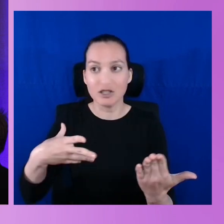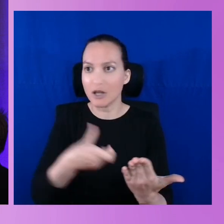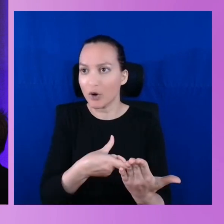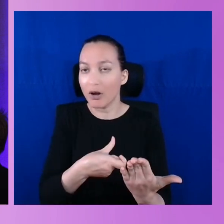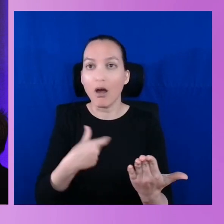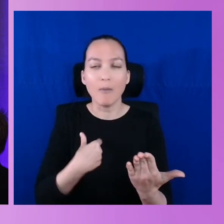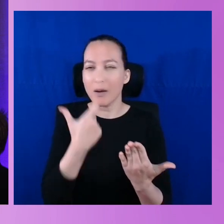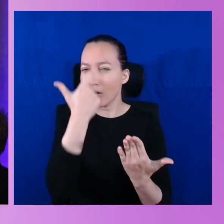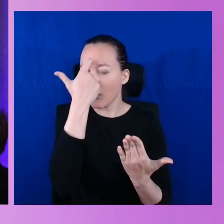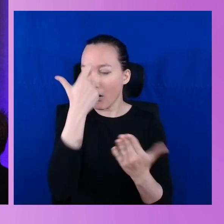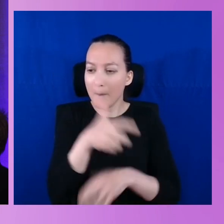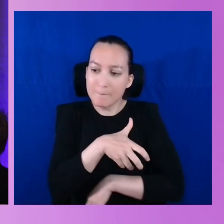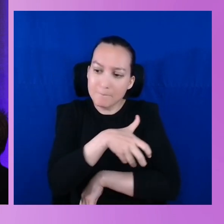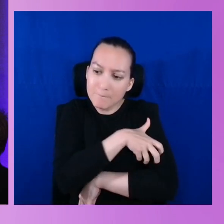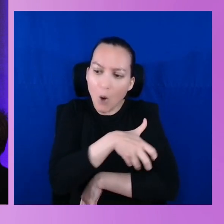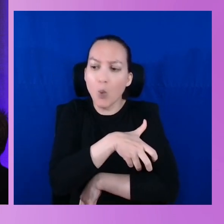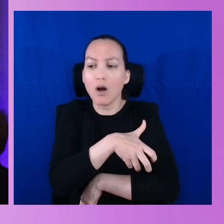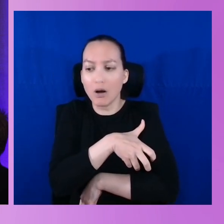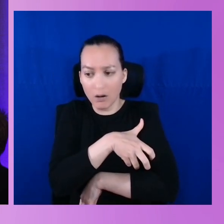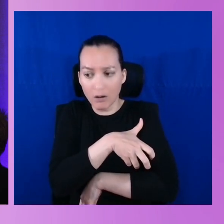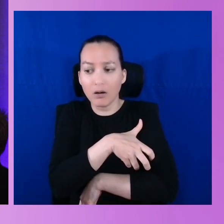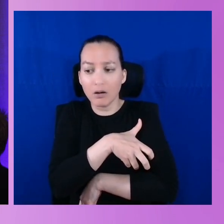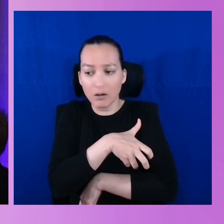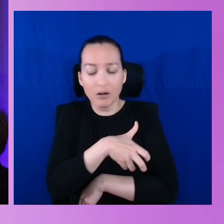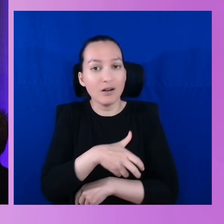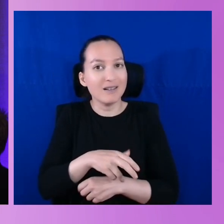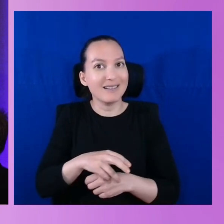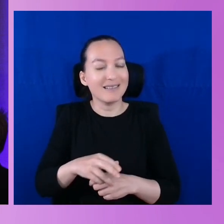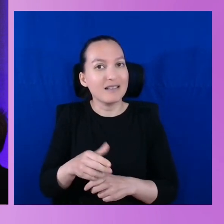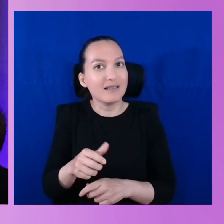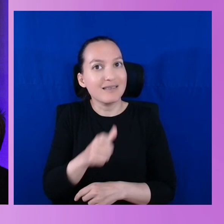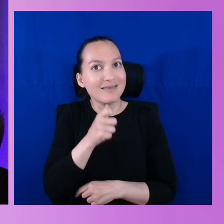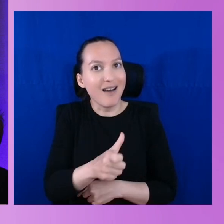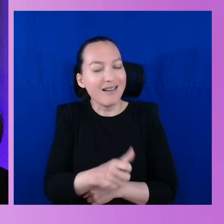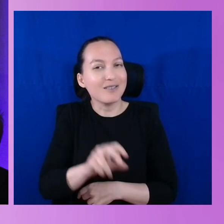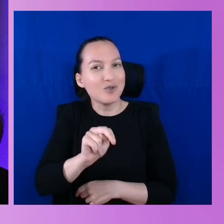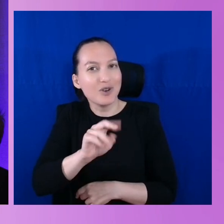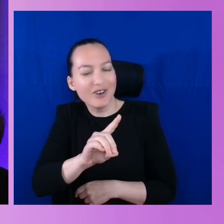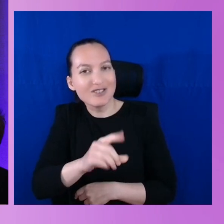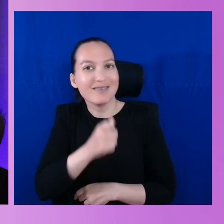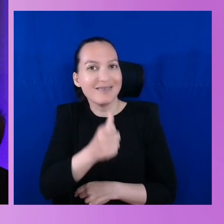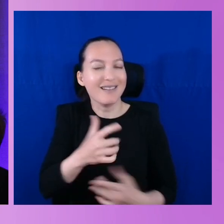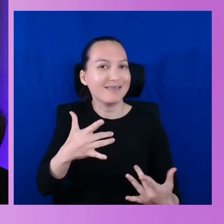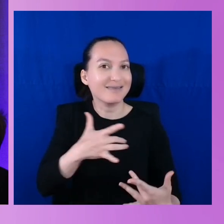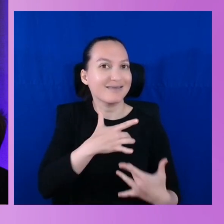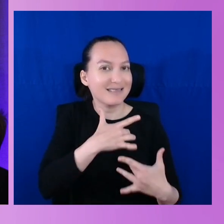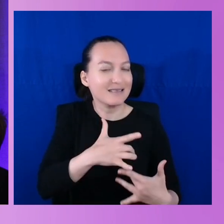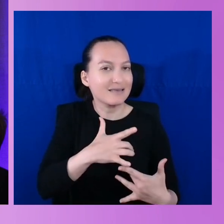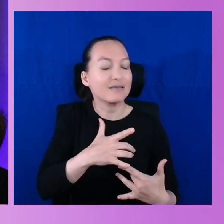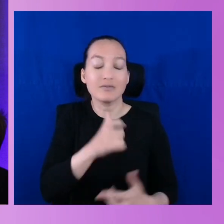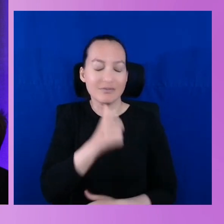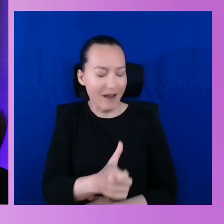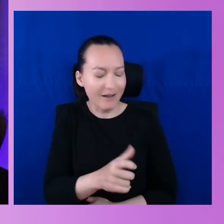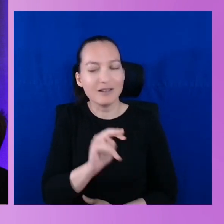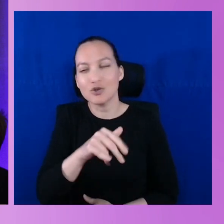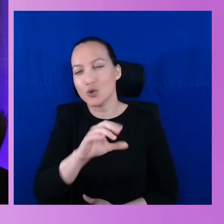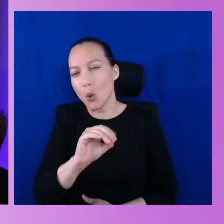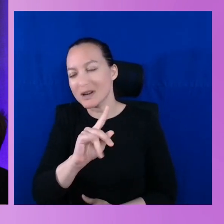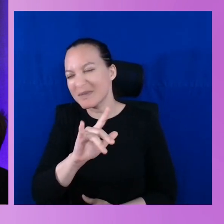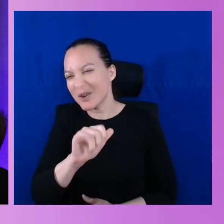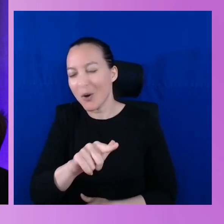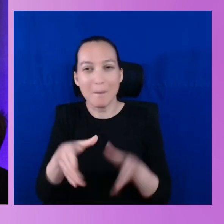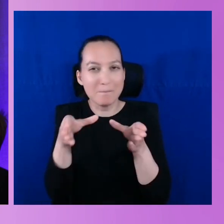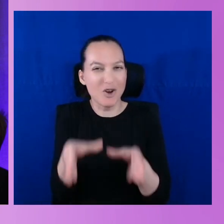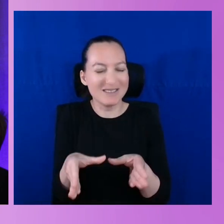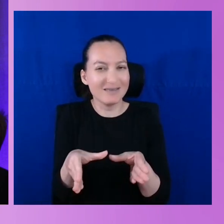power it can take, which is additional to non-neurodiverse, neurotypical individuals, they're spending